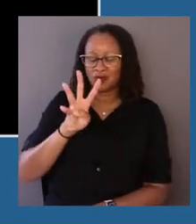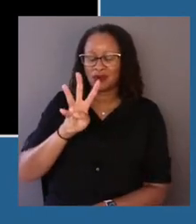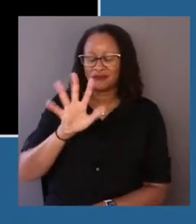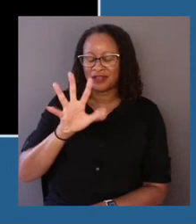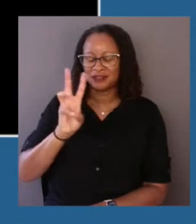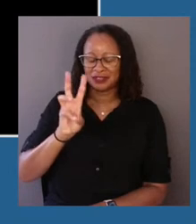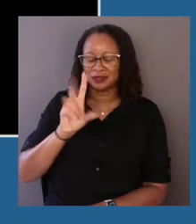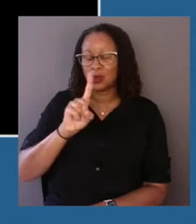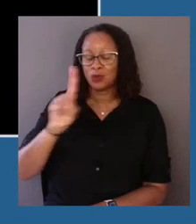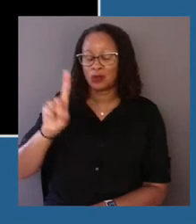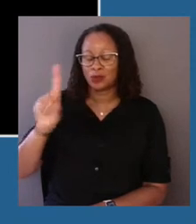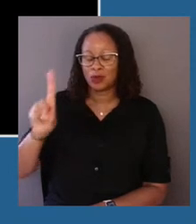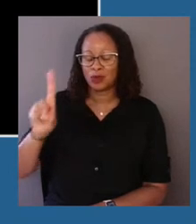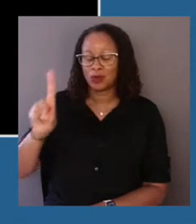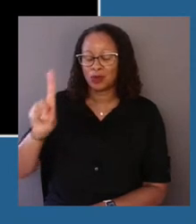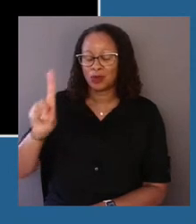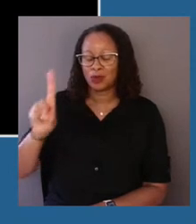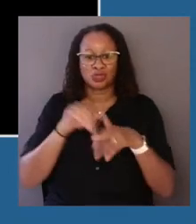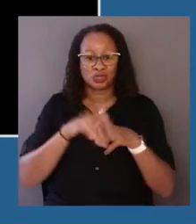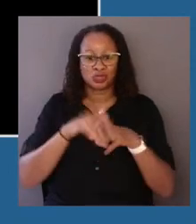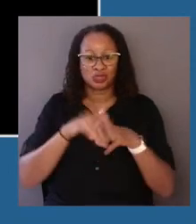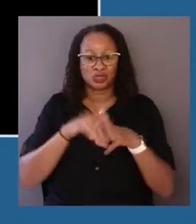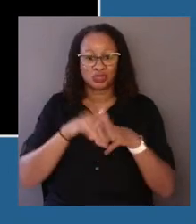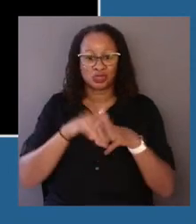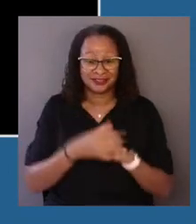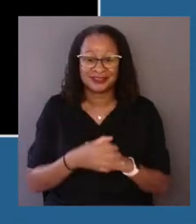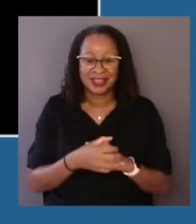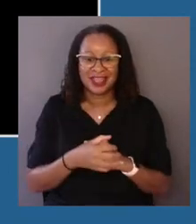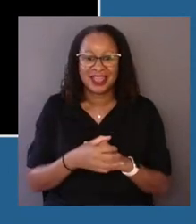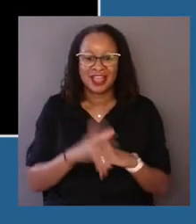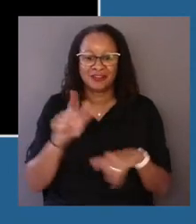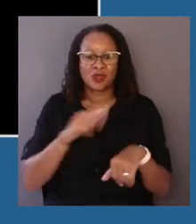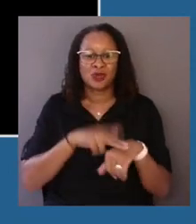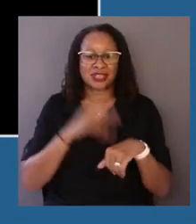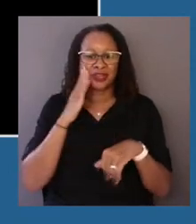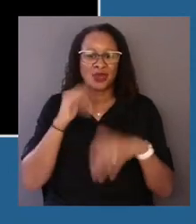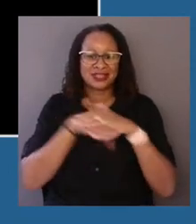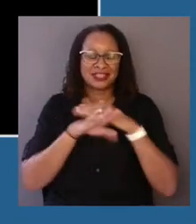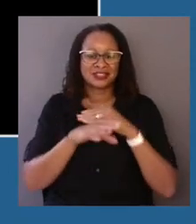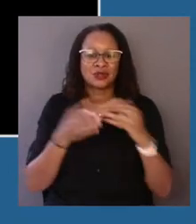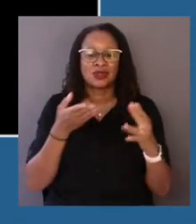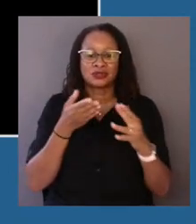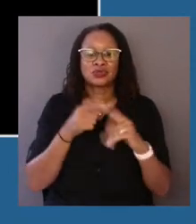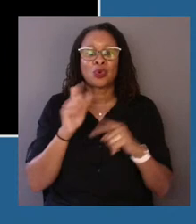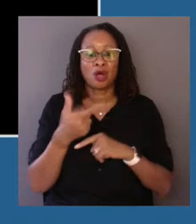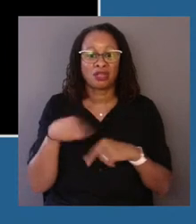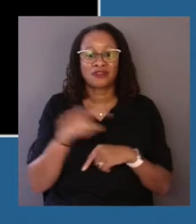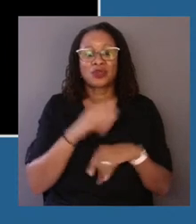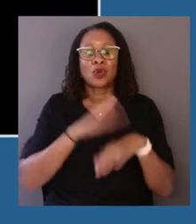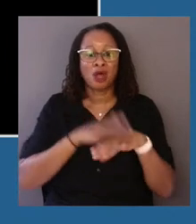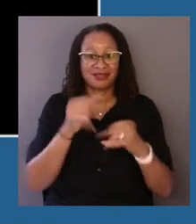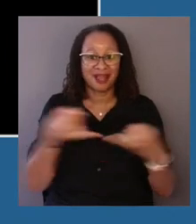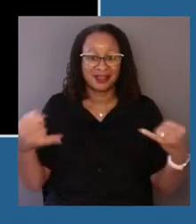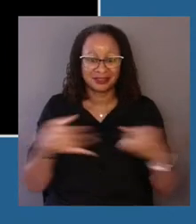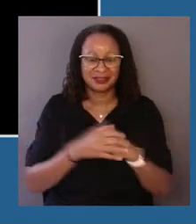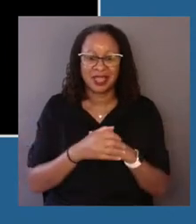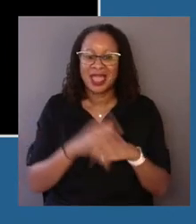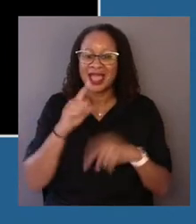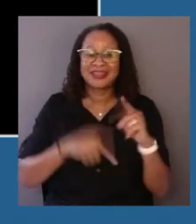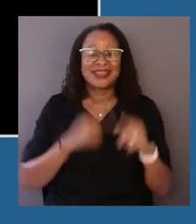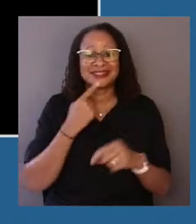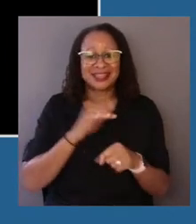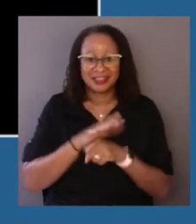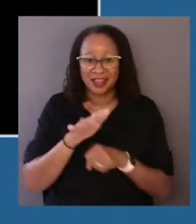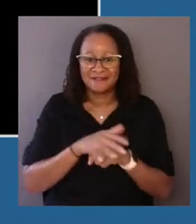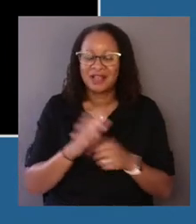202-456-1111. It's also in the chat and is, of course, I know, accessible easily to all of you online. I can't say enough